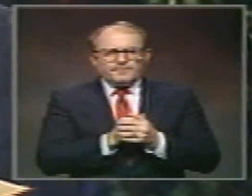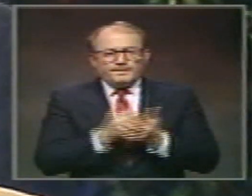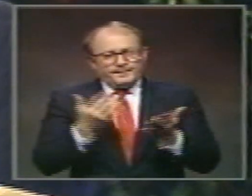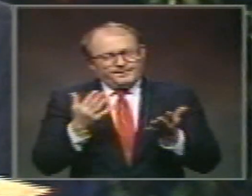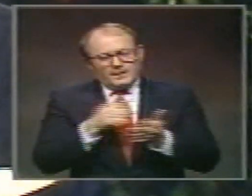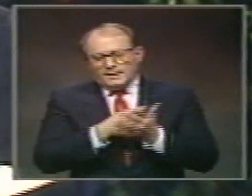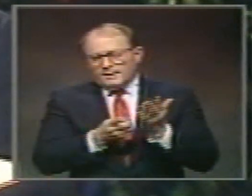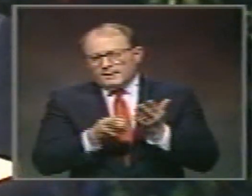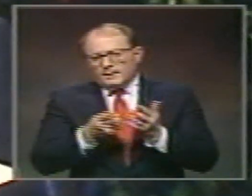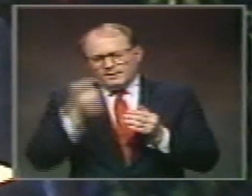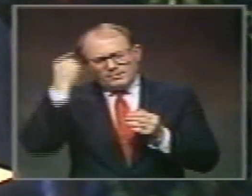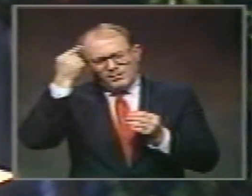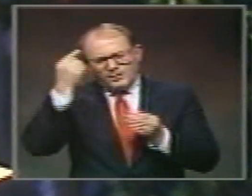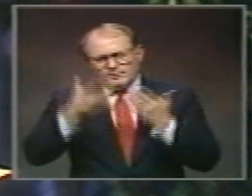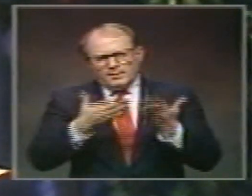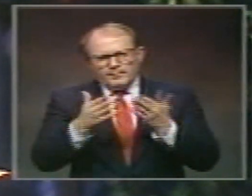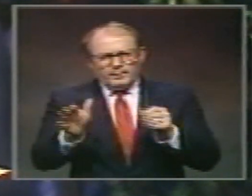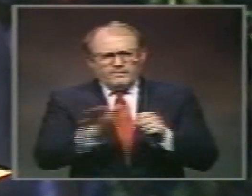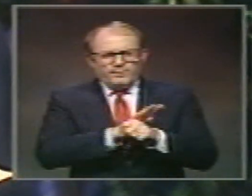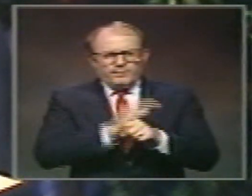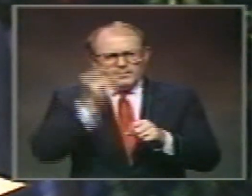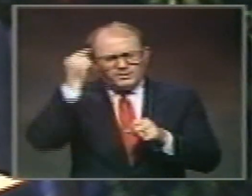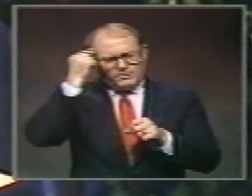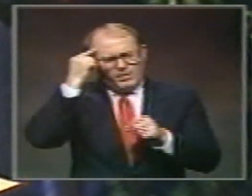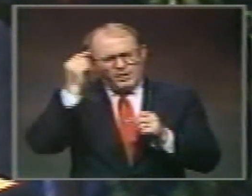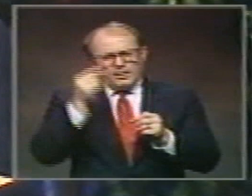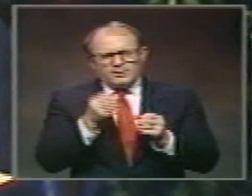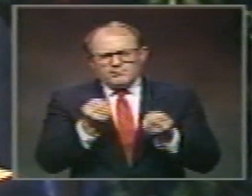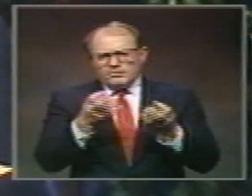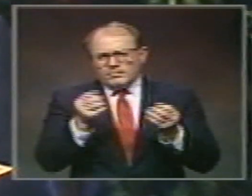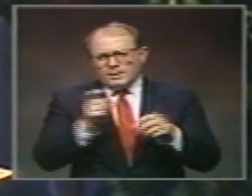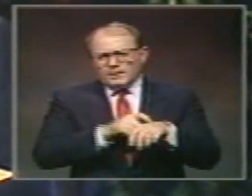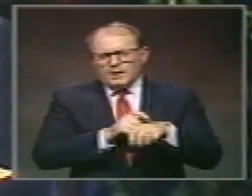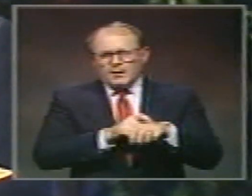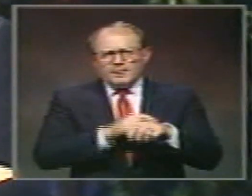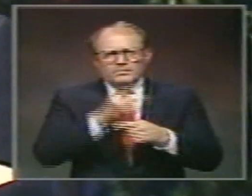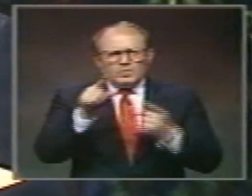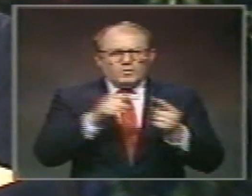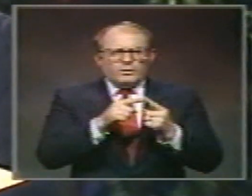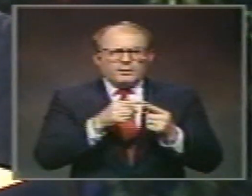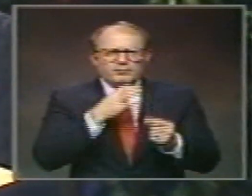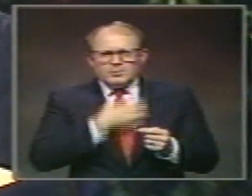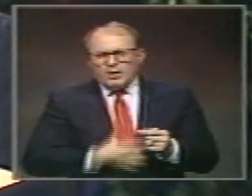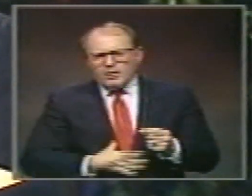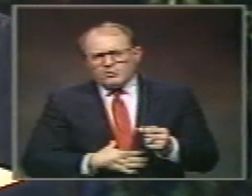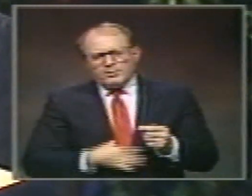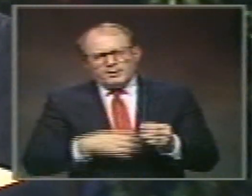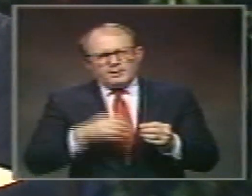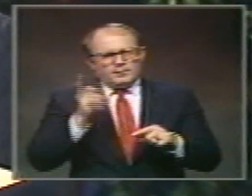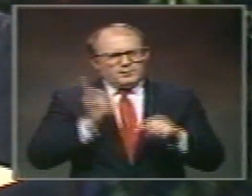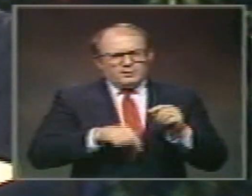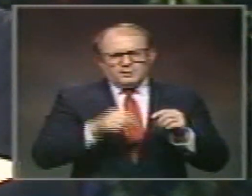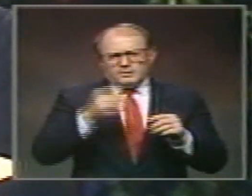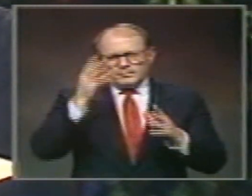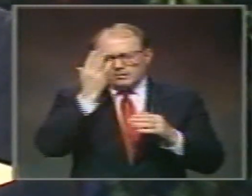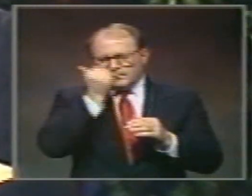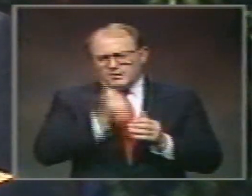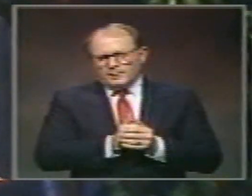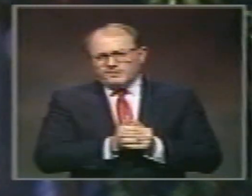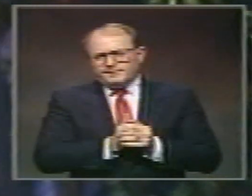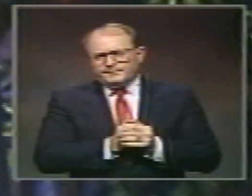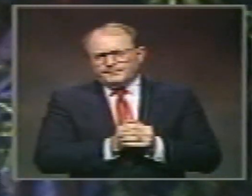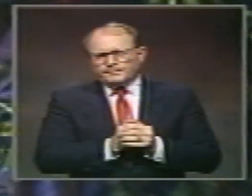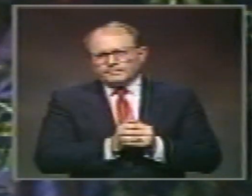Now, these thoughts must have absorbed his thinking many nights when he was too hungry to sleep.